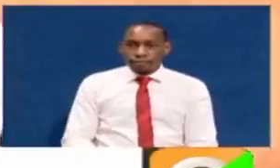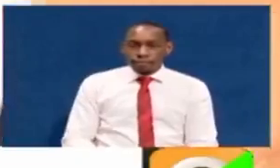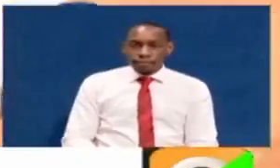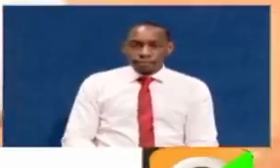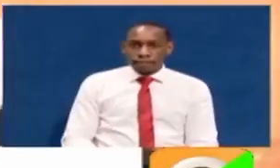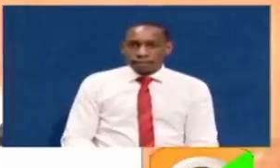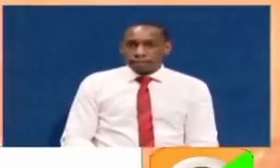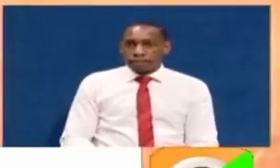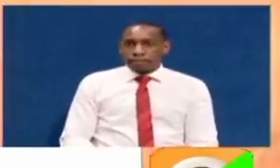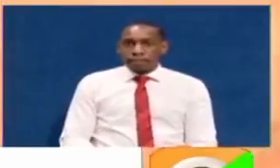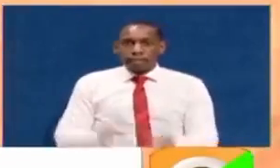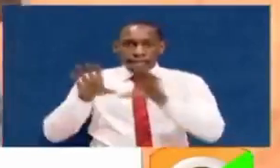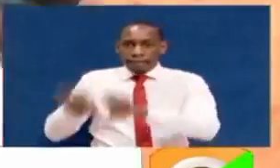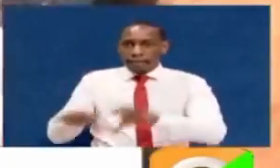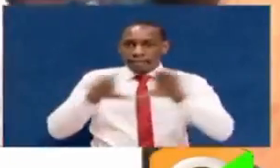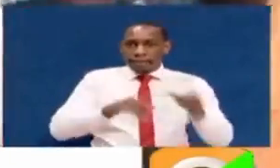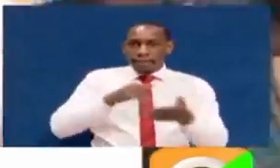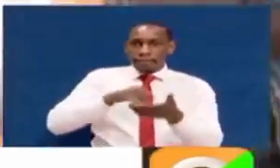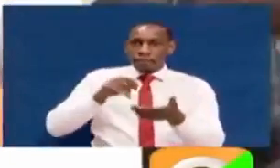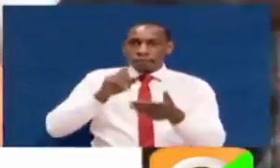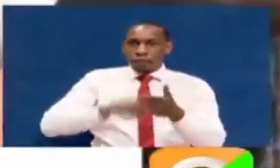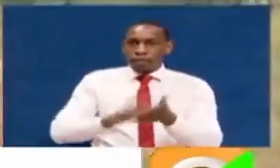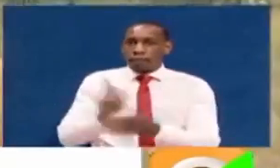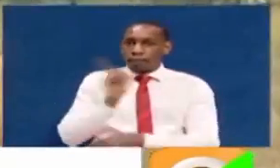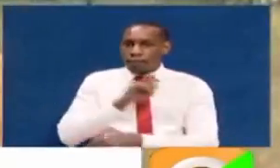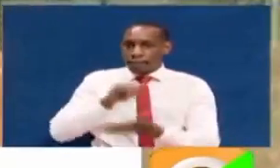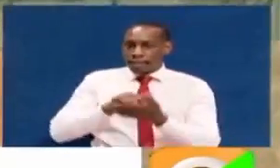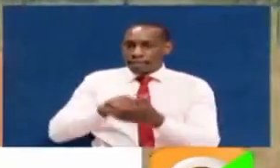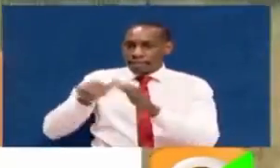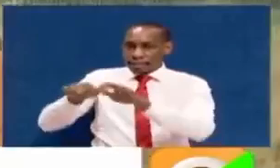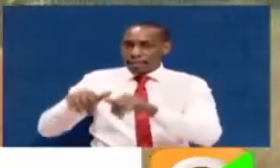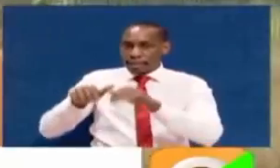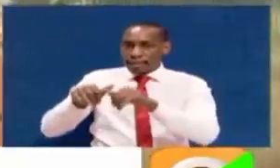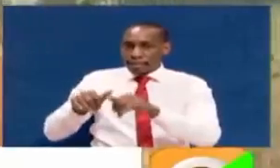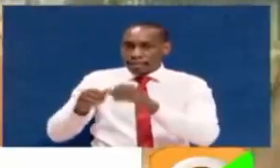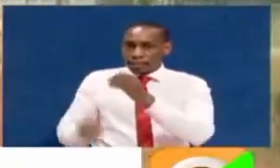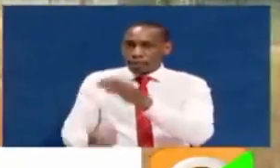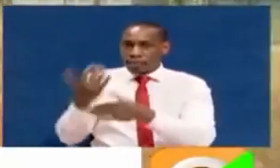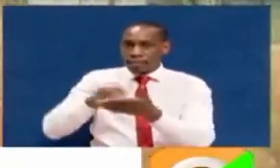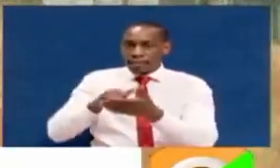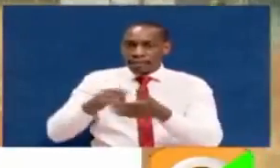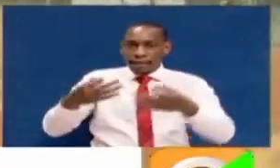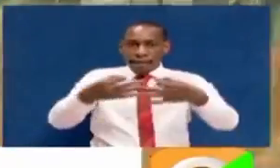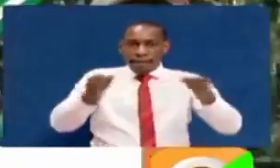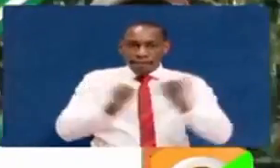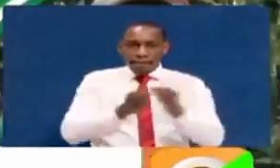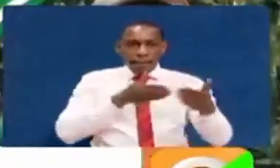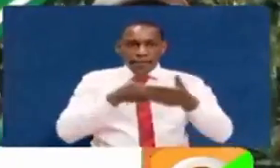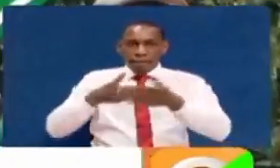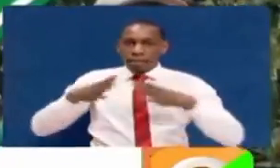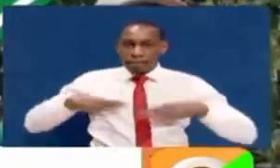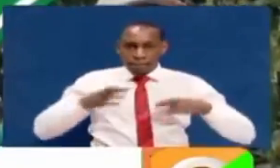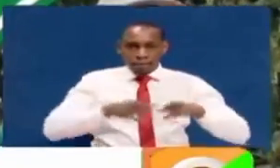the center of their tribulation, they say, is a contention over road that the agricultural producer allegedly fenced off cutting the